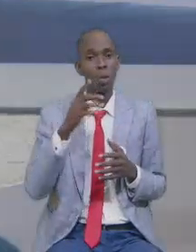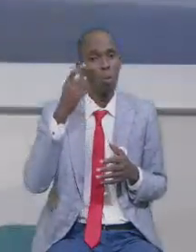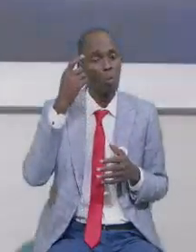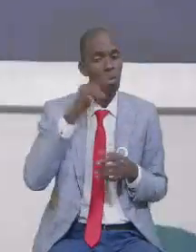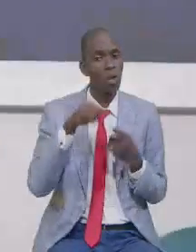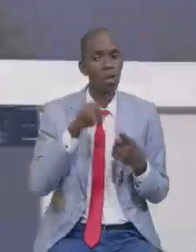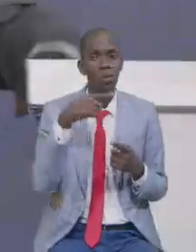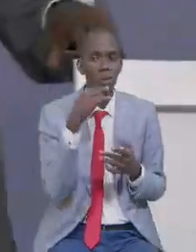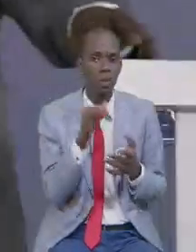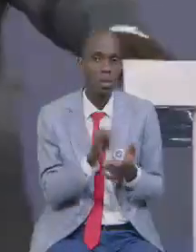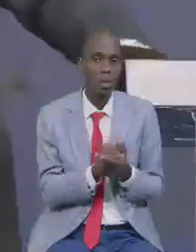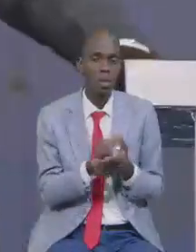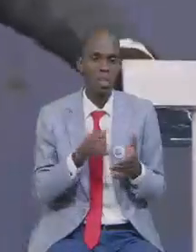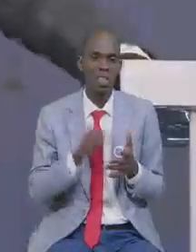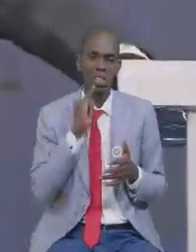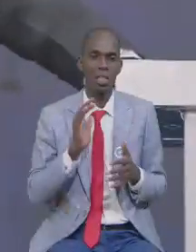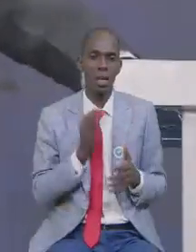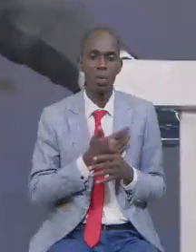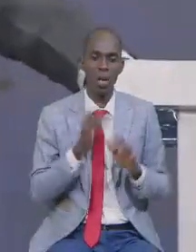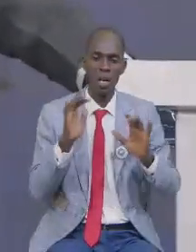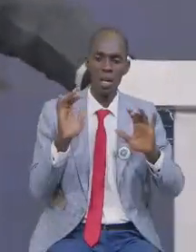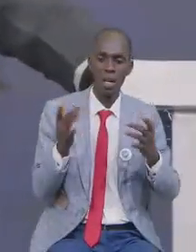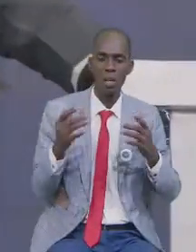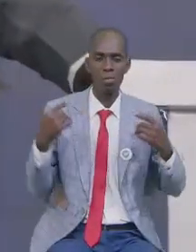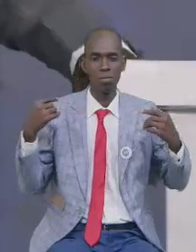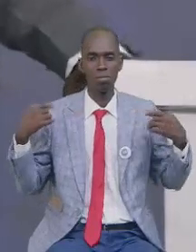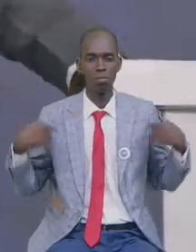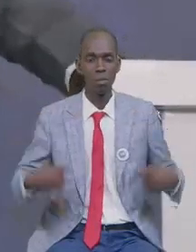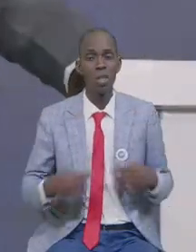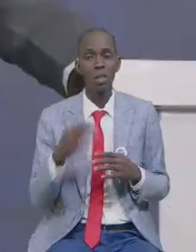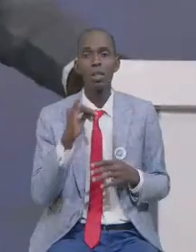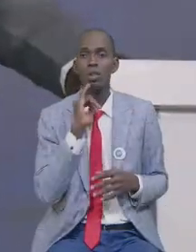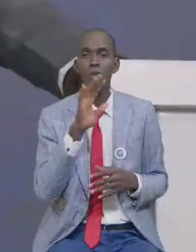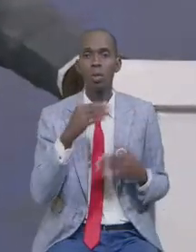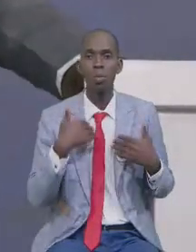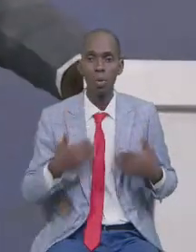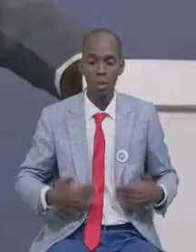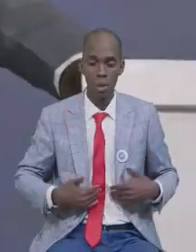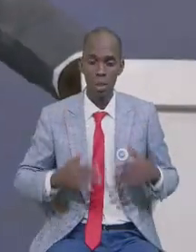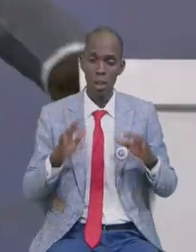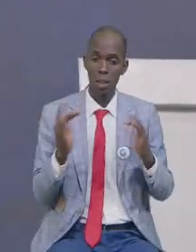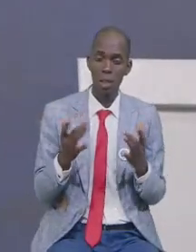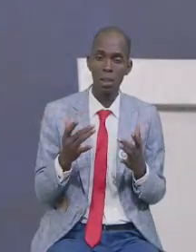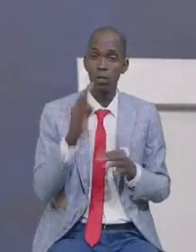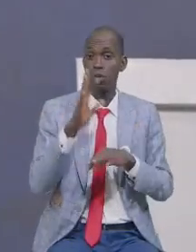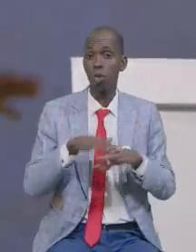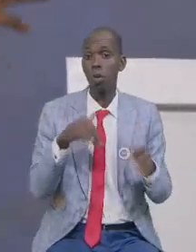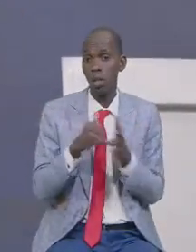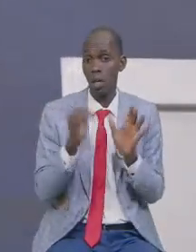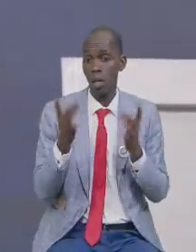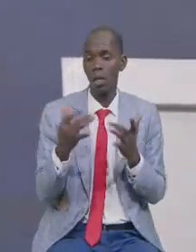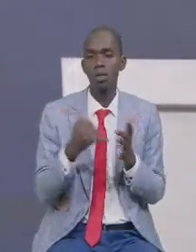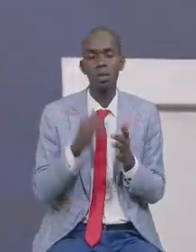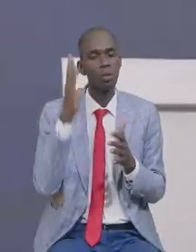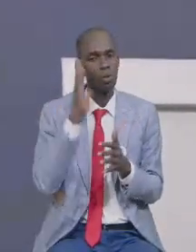it's our light affliction. If you call it light, it will be light. When you've gone